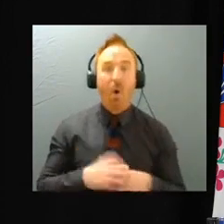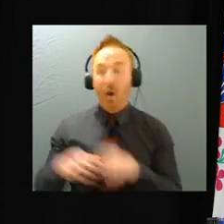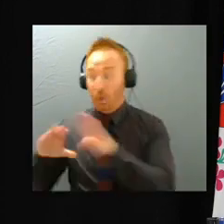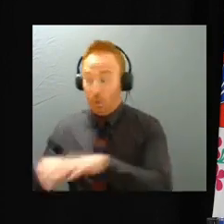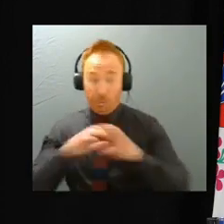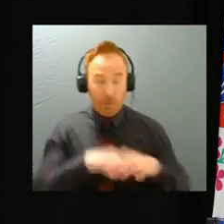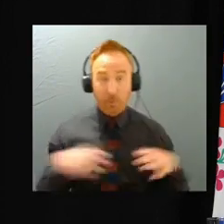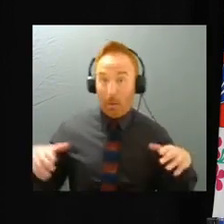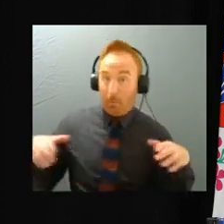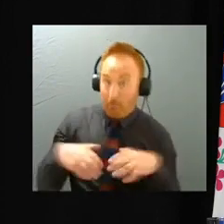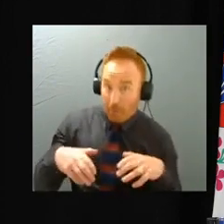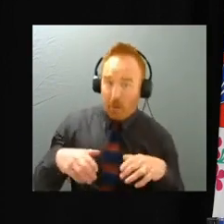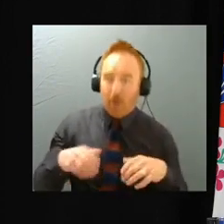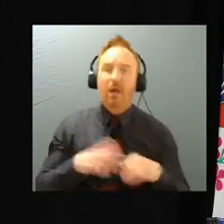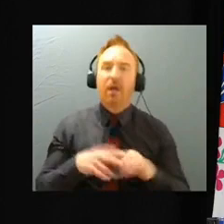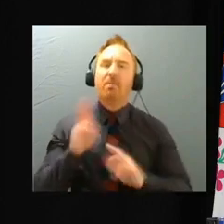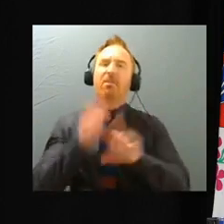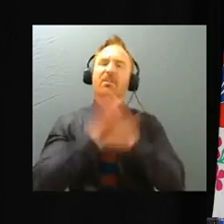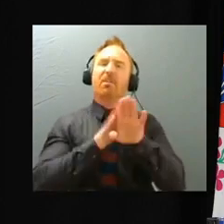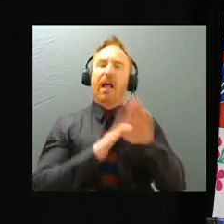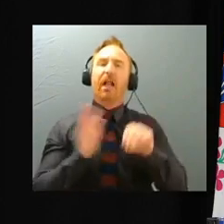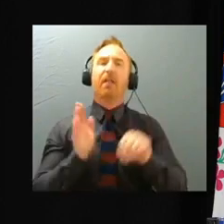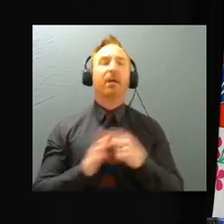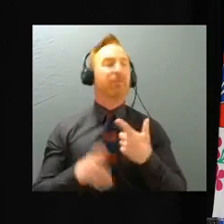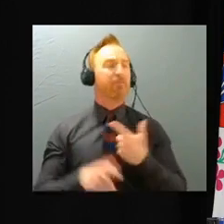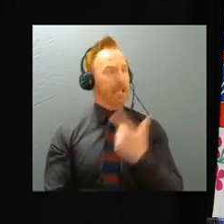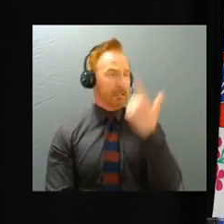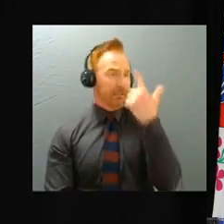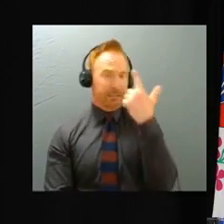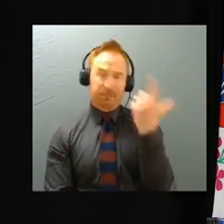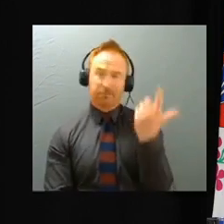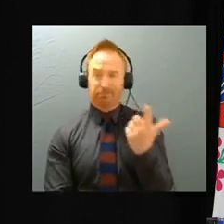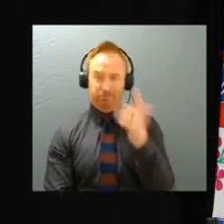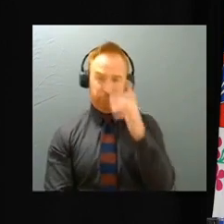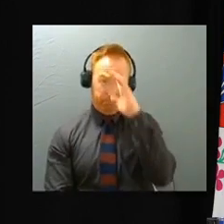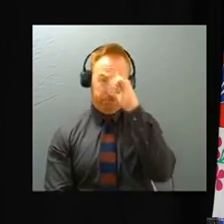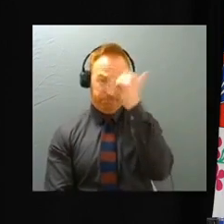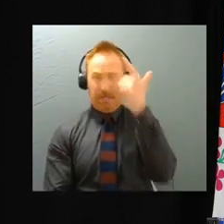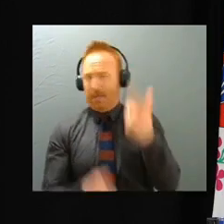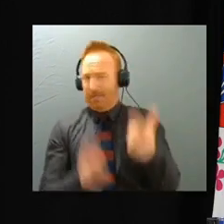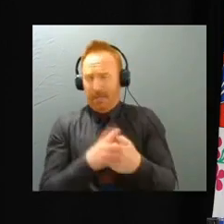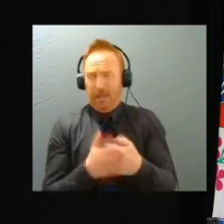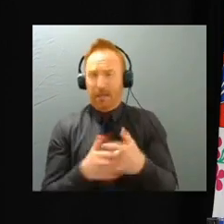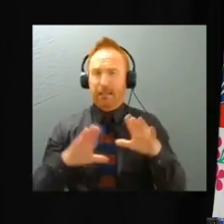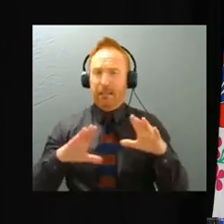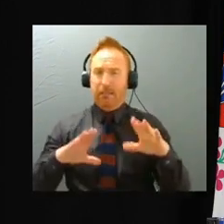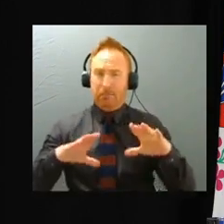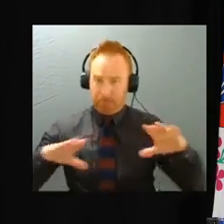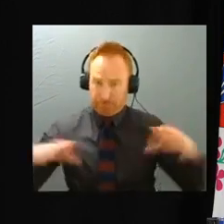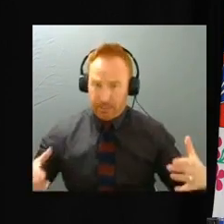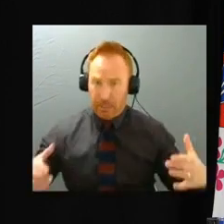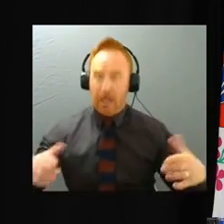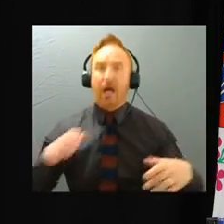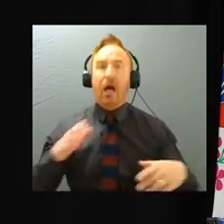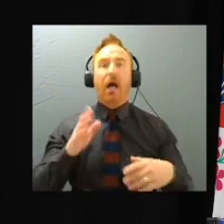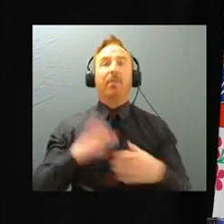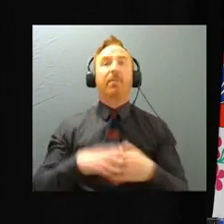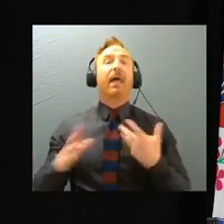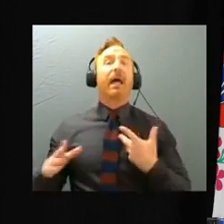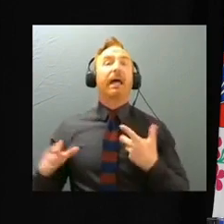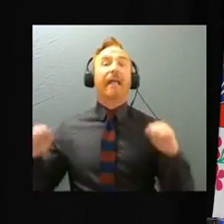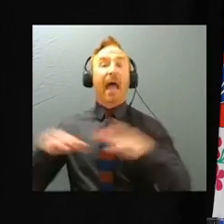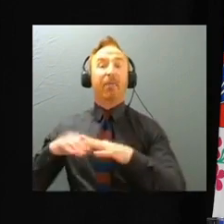own larger and bigger bubbles. Gatherings are growing beyond 10, and people are letting down their guard.